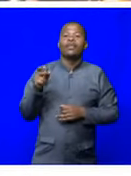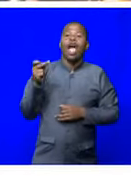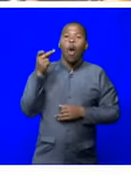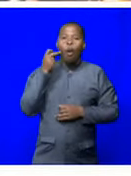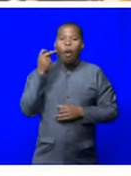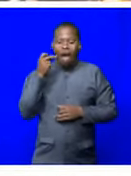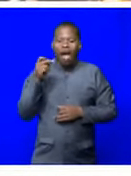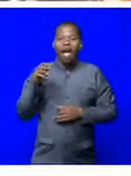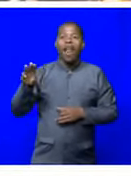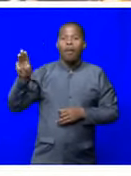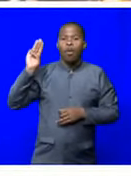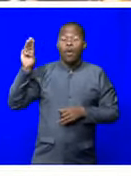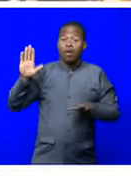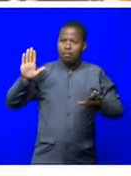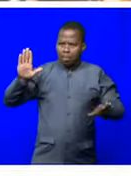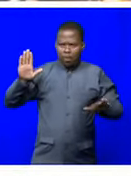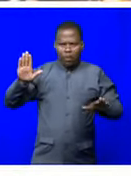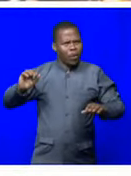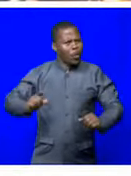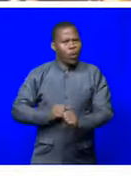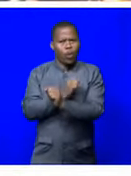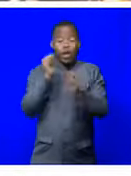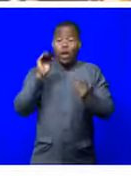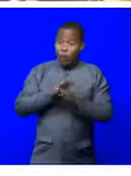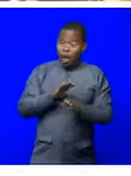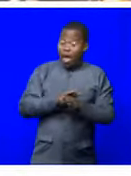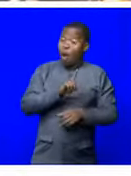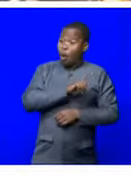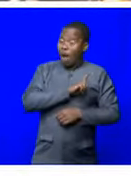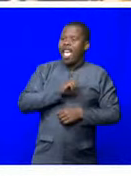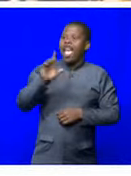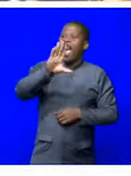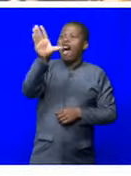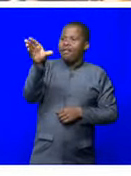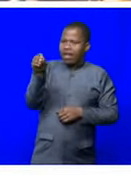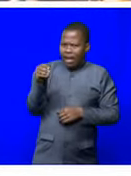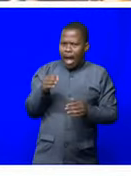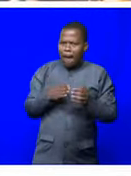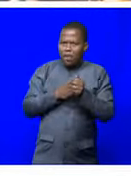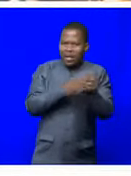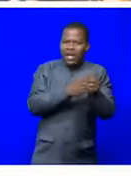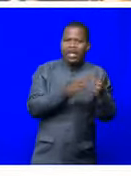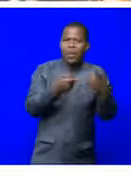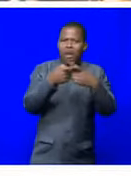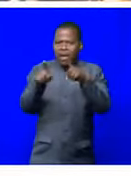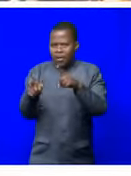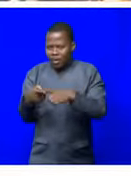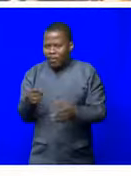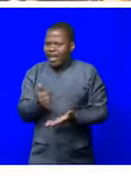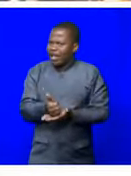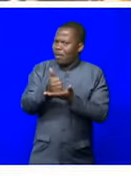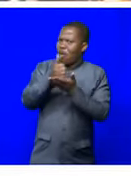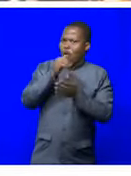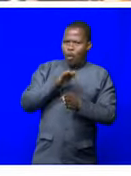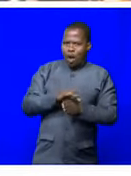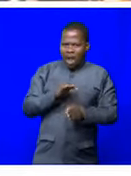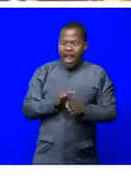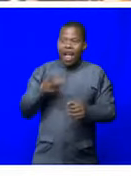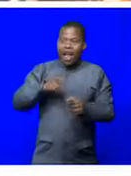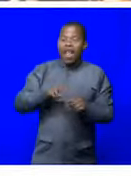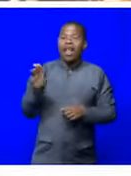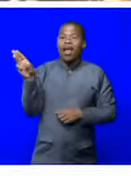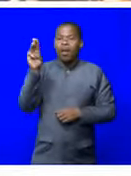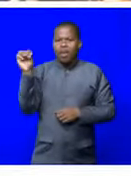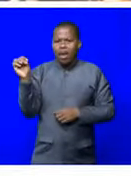newaseAngola ube impumelelo lenkulu njengoba baholi labaningi baseAfrika babesekele labo mengameli lababili. Nangolo